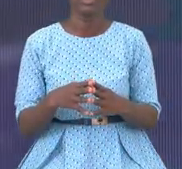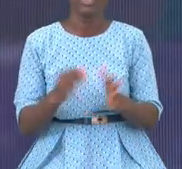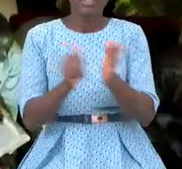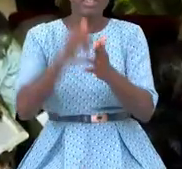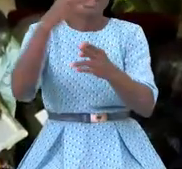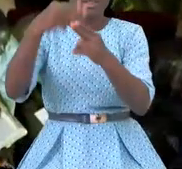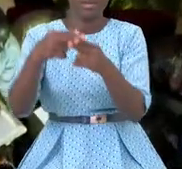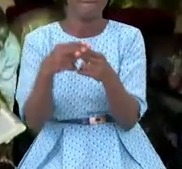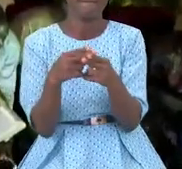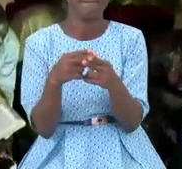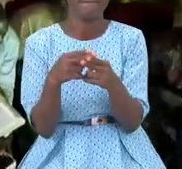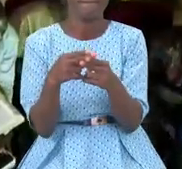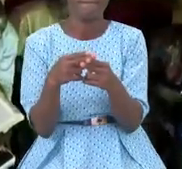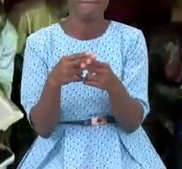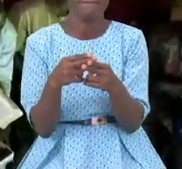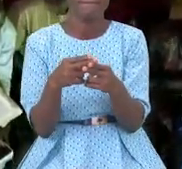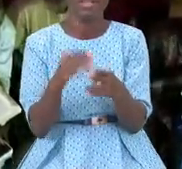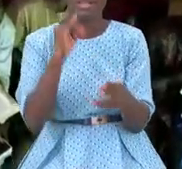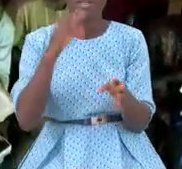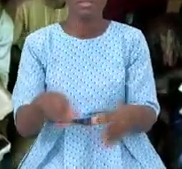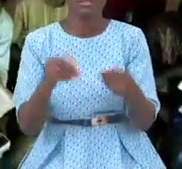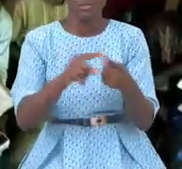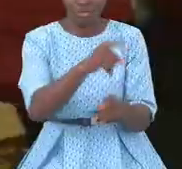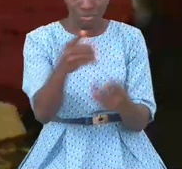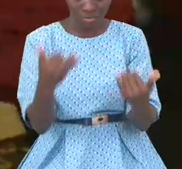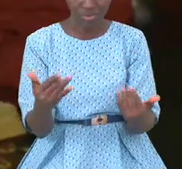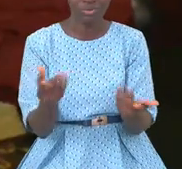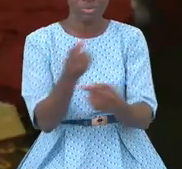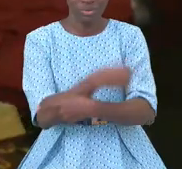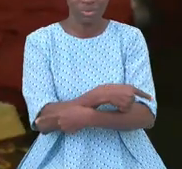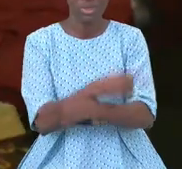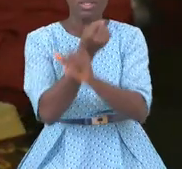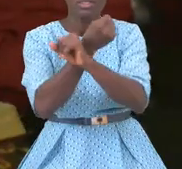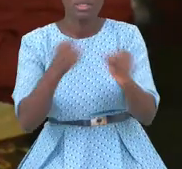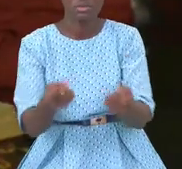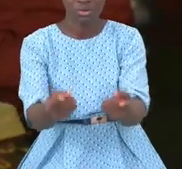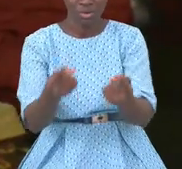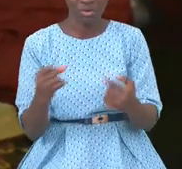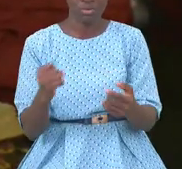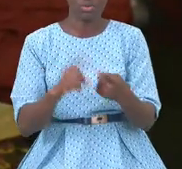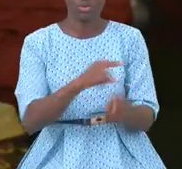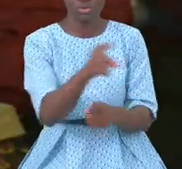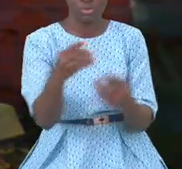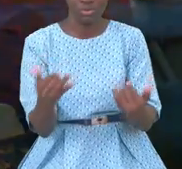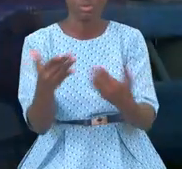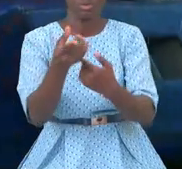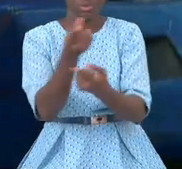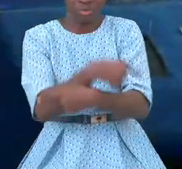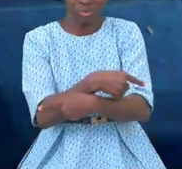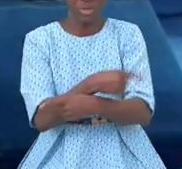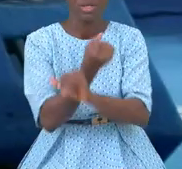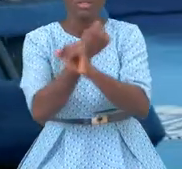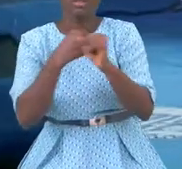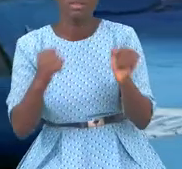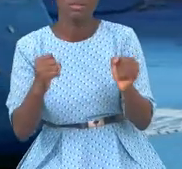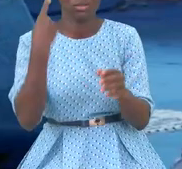today. Salvation comes to you today. Salvation for your spirit, salvation for your soul, salvation